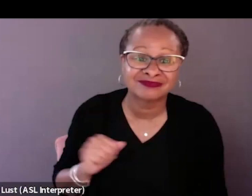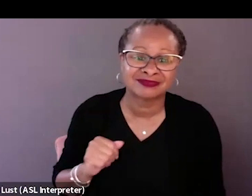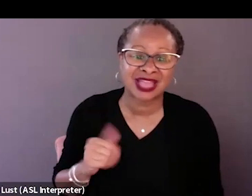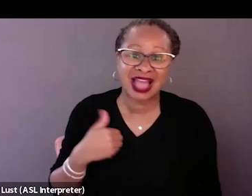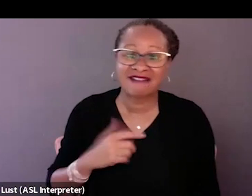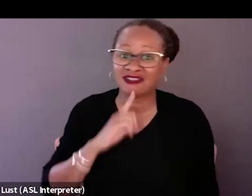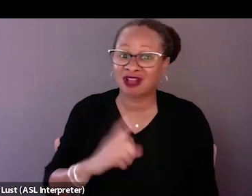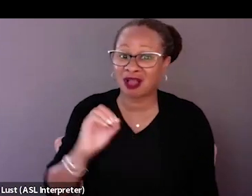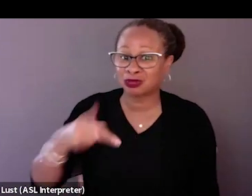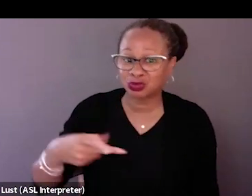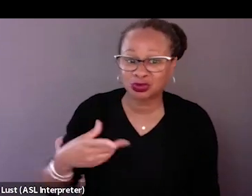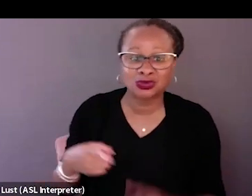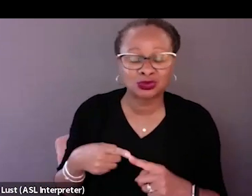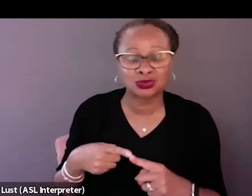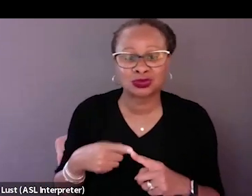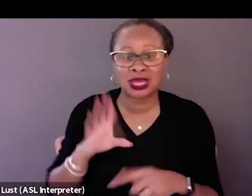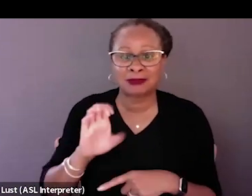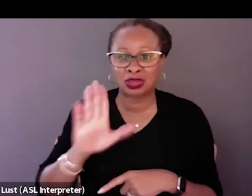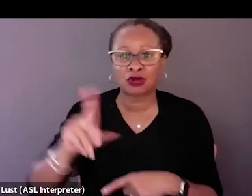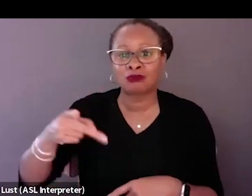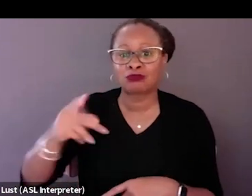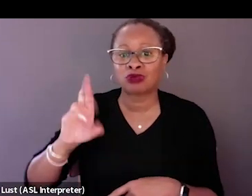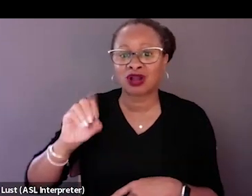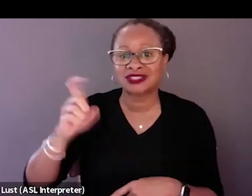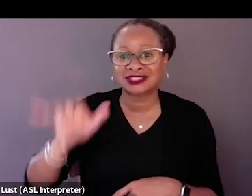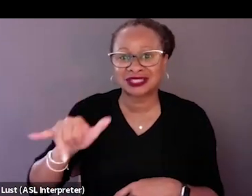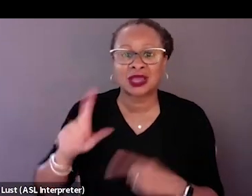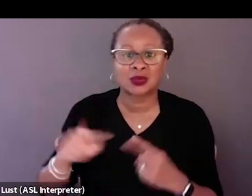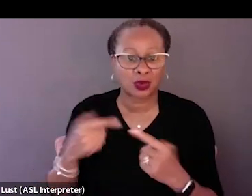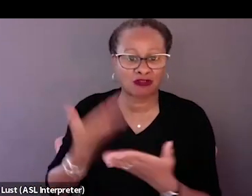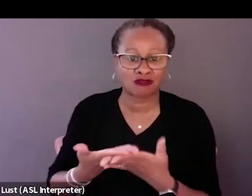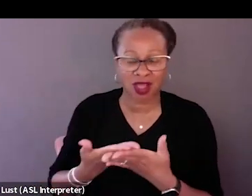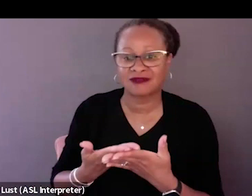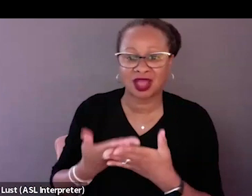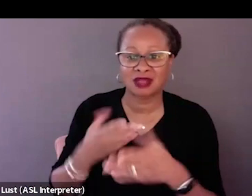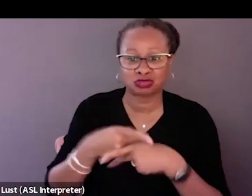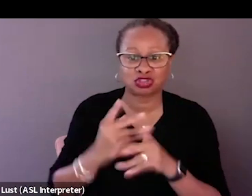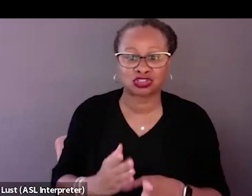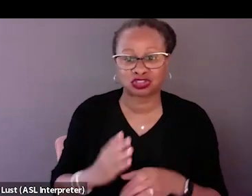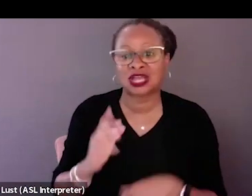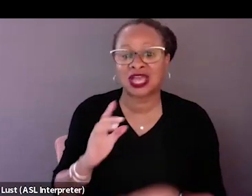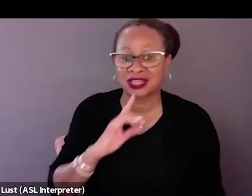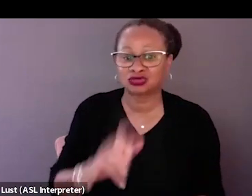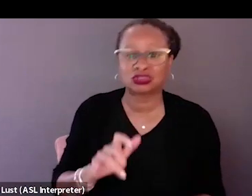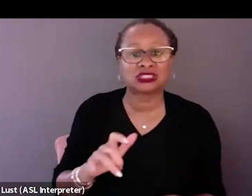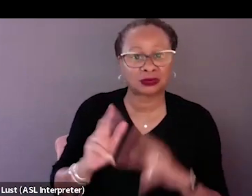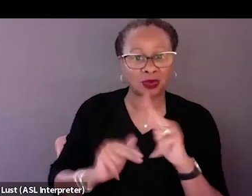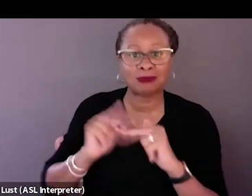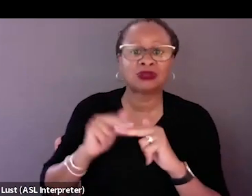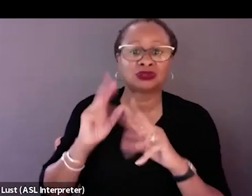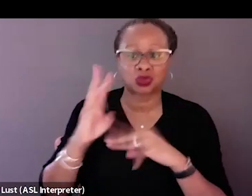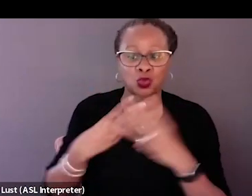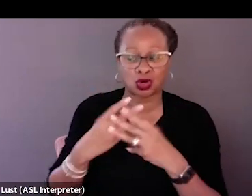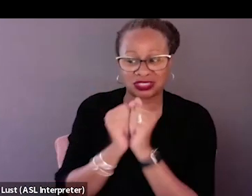real opportunity to be her proxy once we got to production. And it was a real, like, we really built the world together.